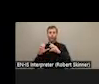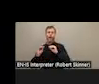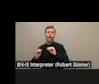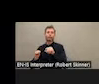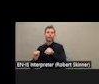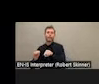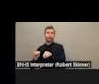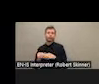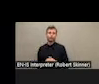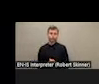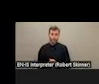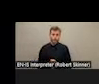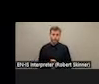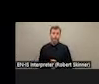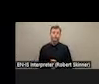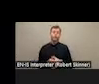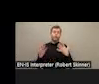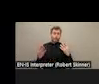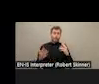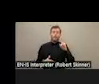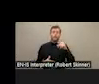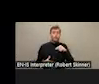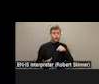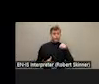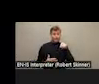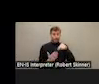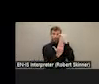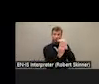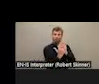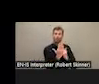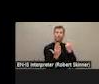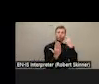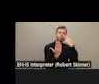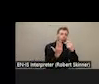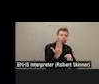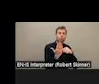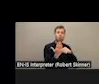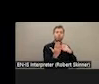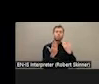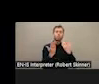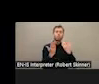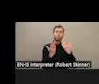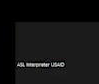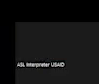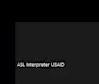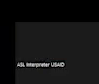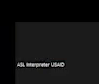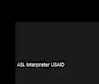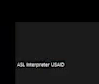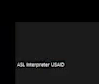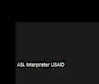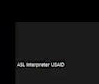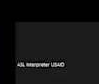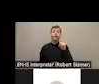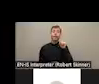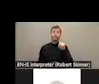implementing ICT in classrooms in Benin, Burkina Faso, Madagascar, Mali, Morocco, Niger,